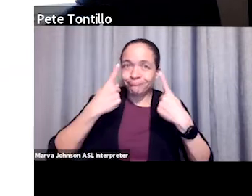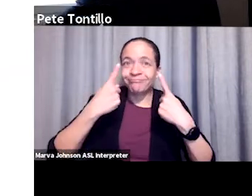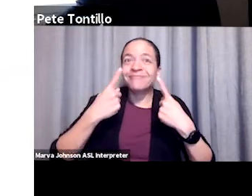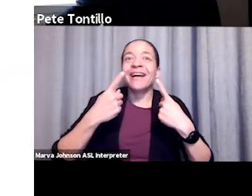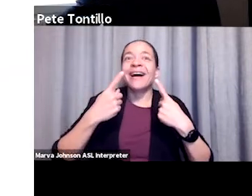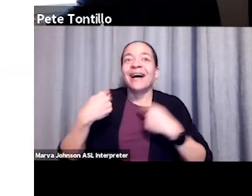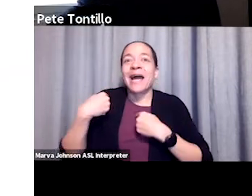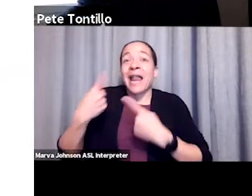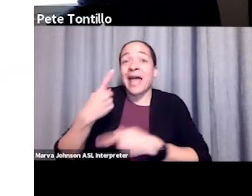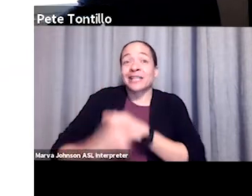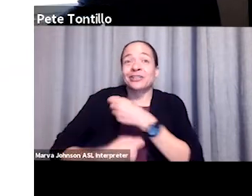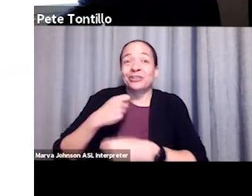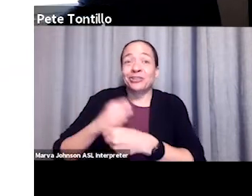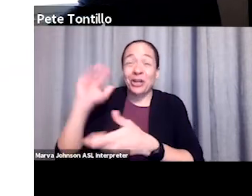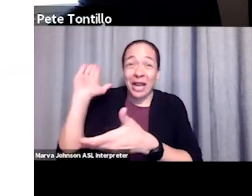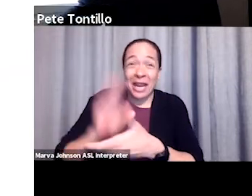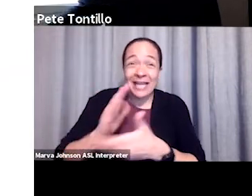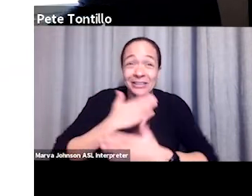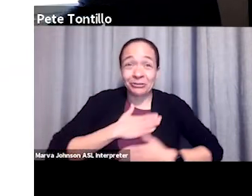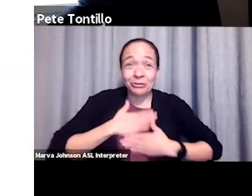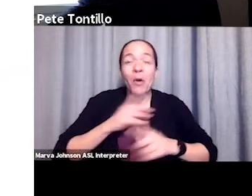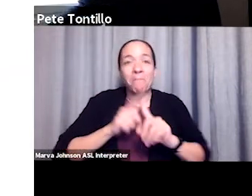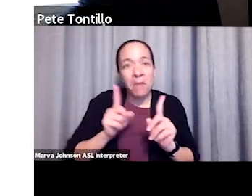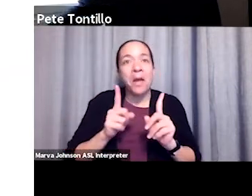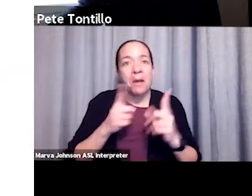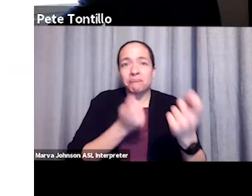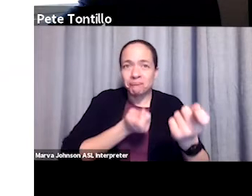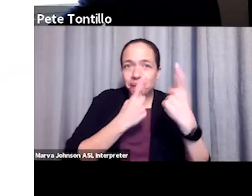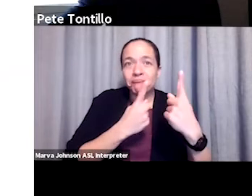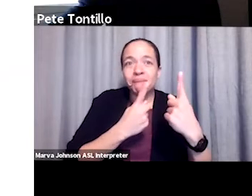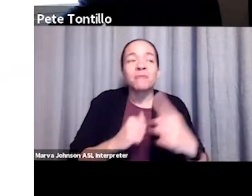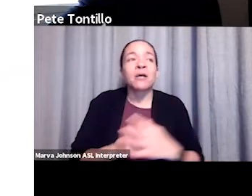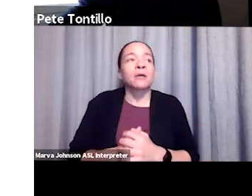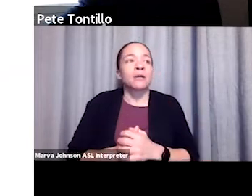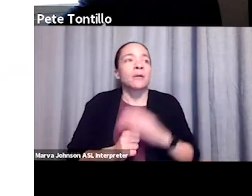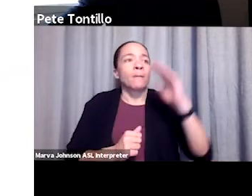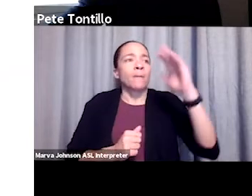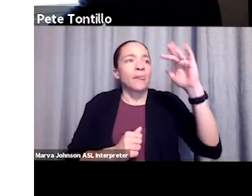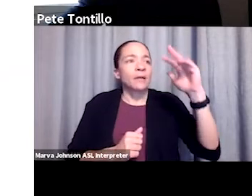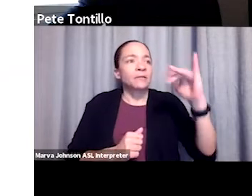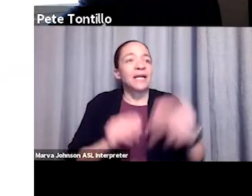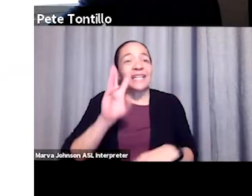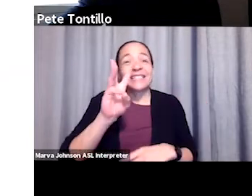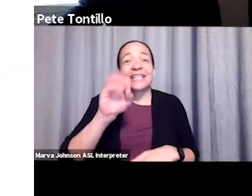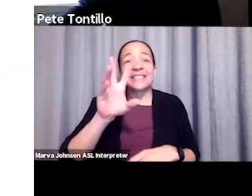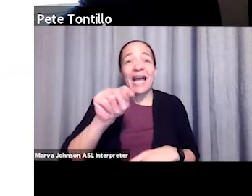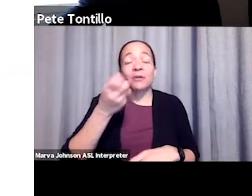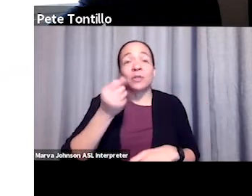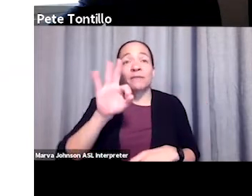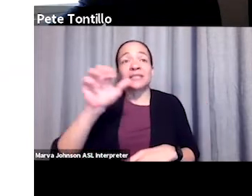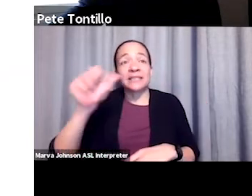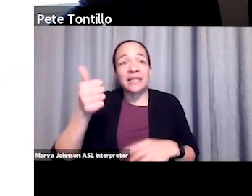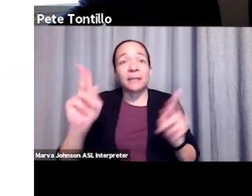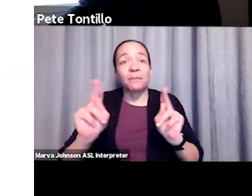last year or so. But looking down the list at the second highest rated aspiration, Nearly 6 out of 10 Americans said that respecting people